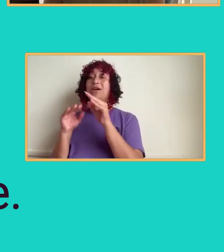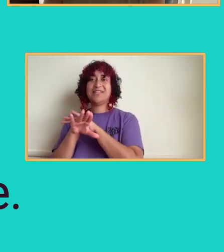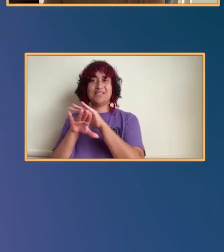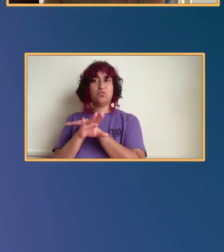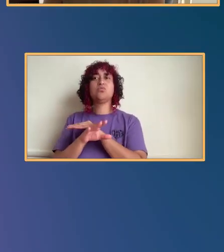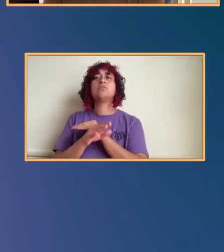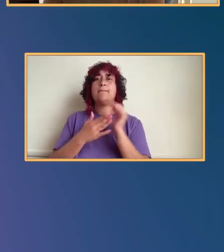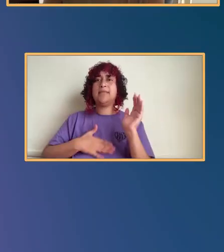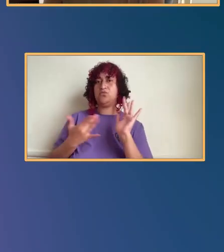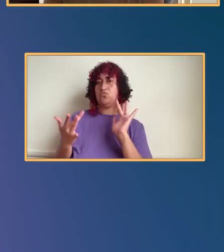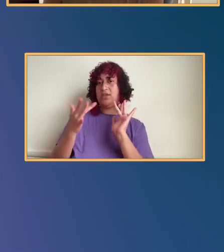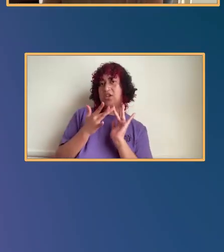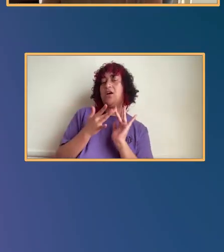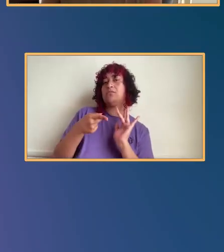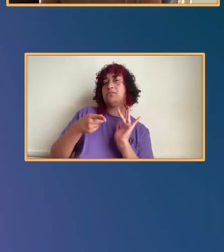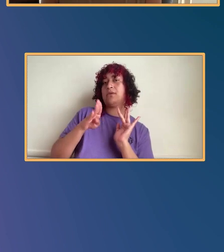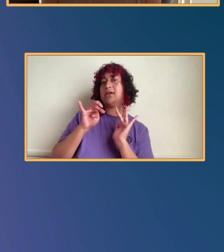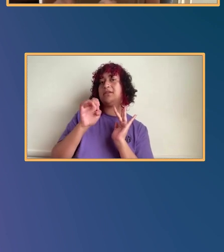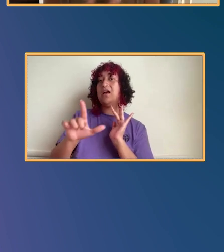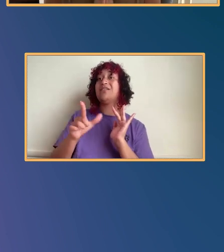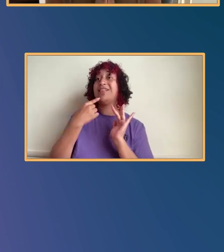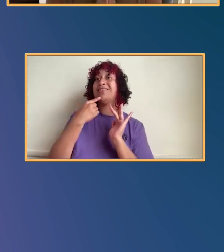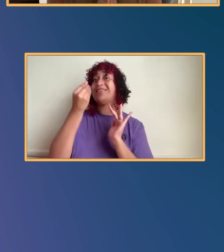them and tell them that we sent you.